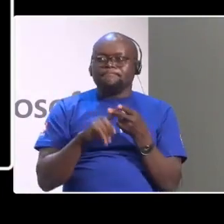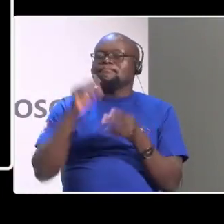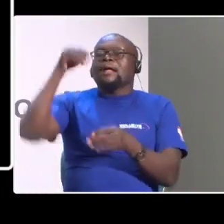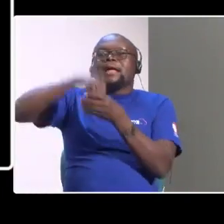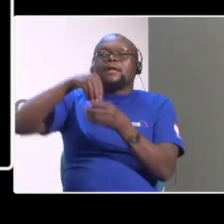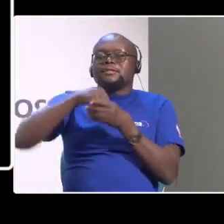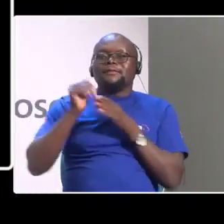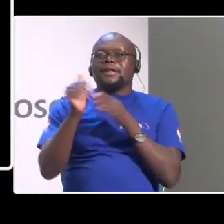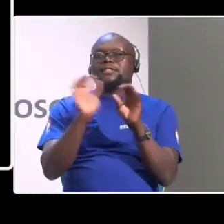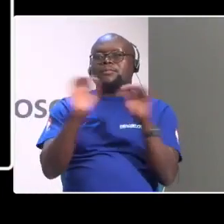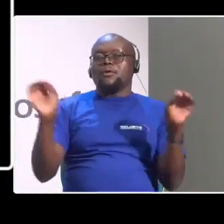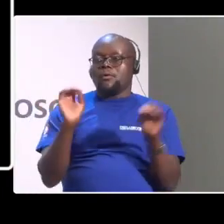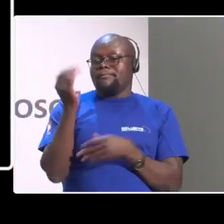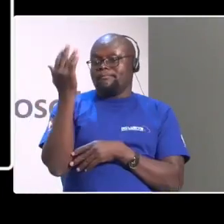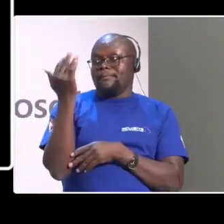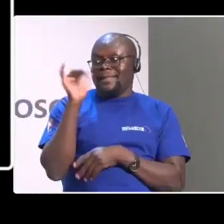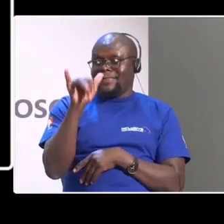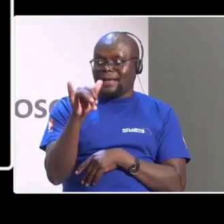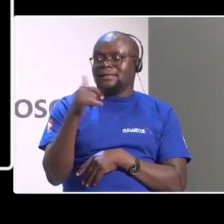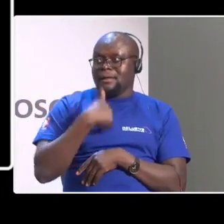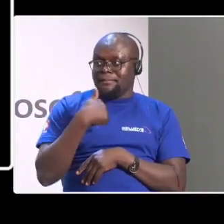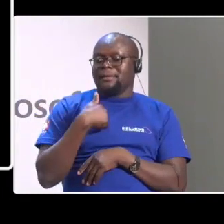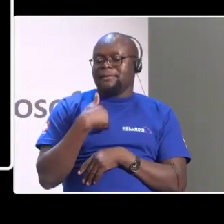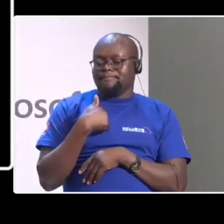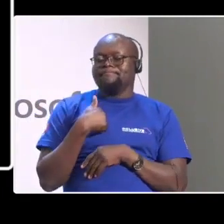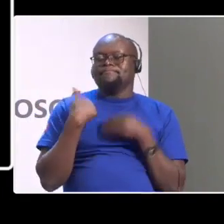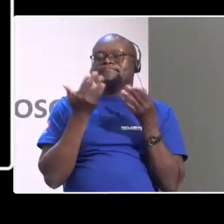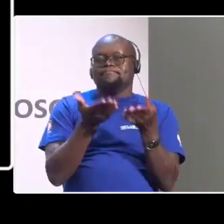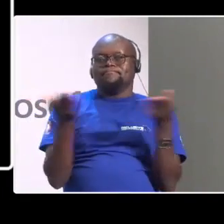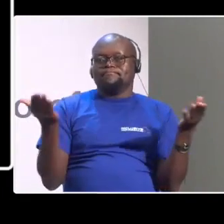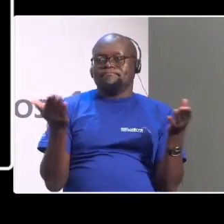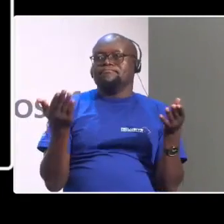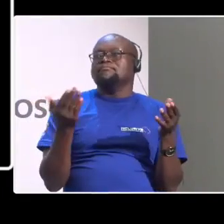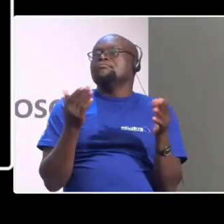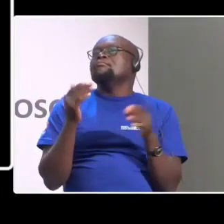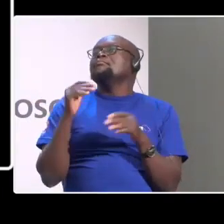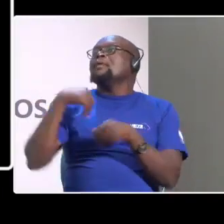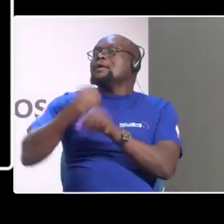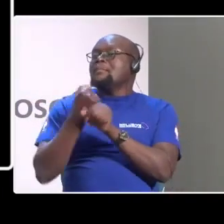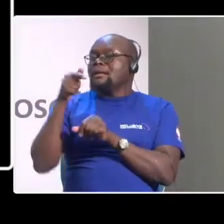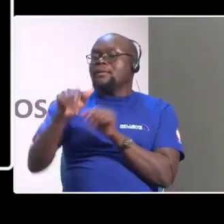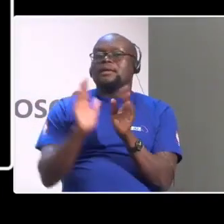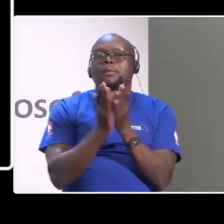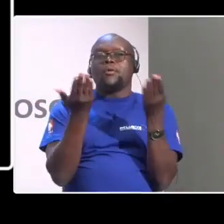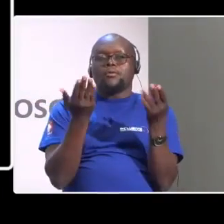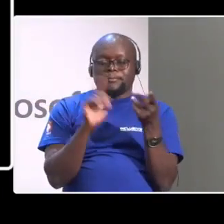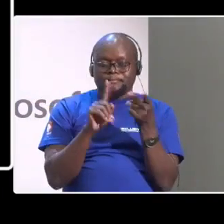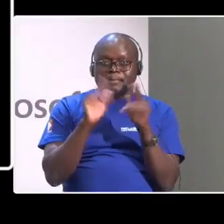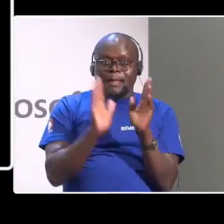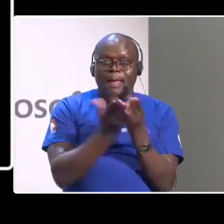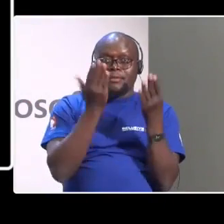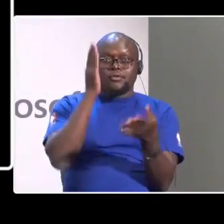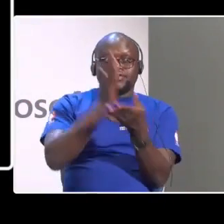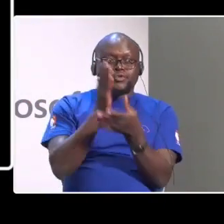inclusive leadership that I saw around me. And it resulted in this book, and the book